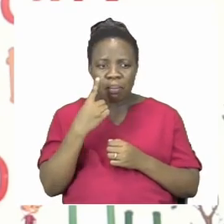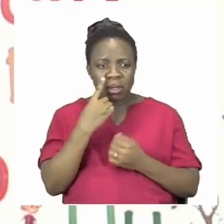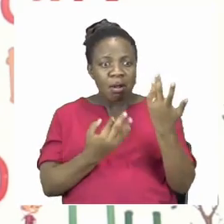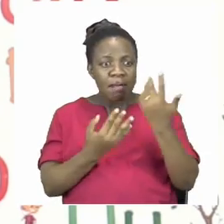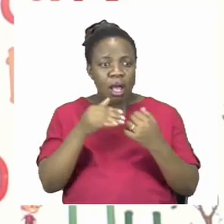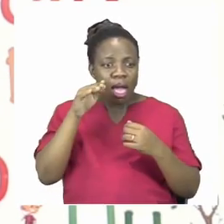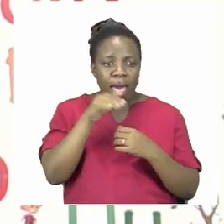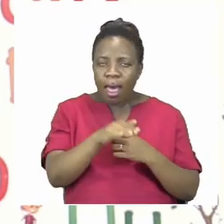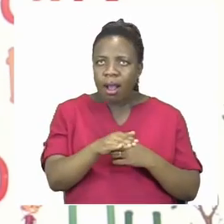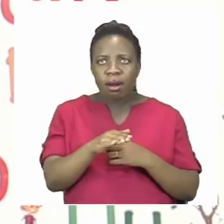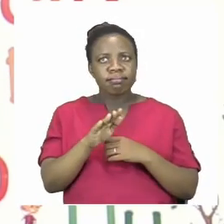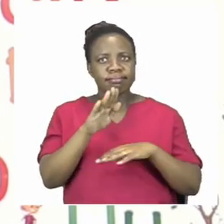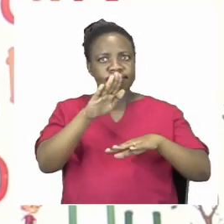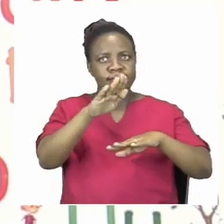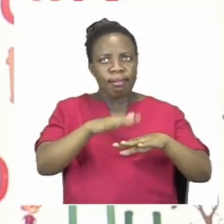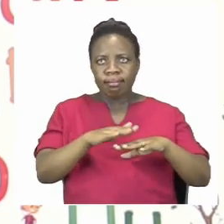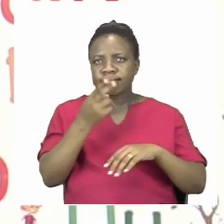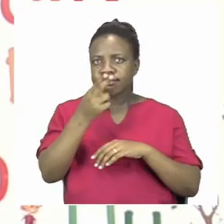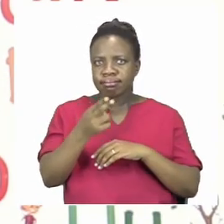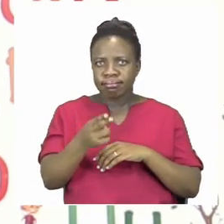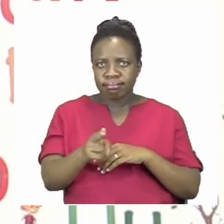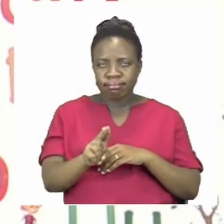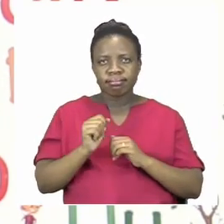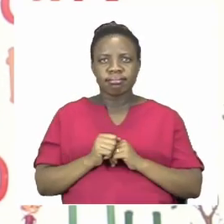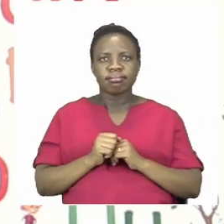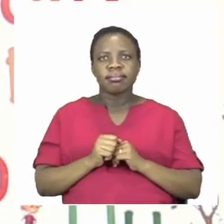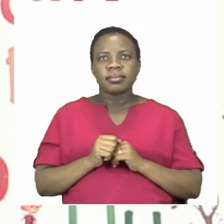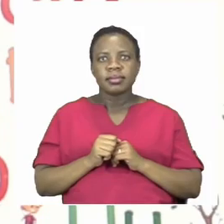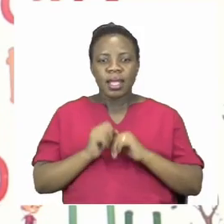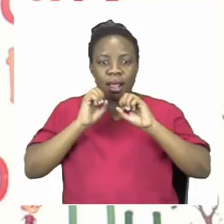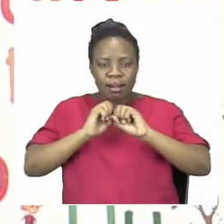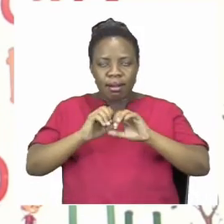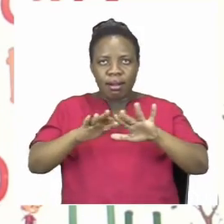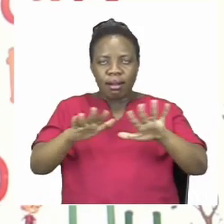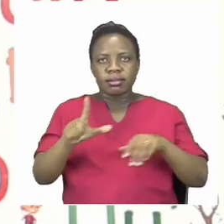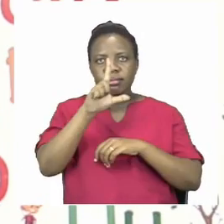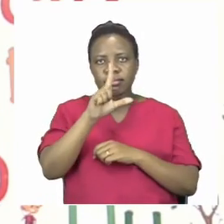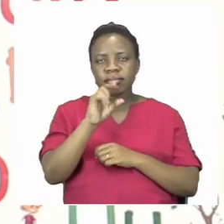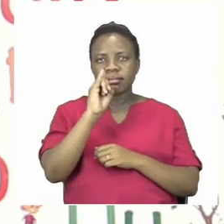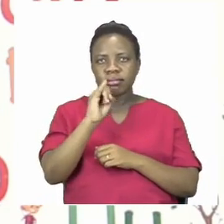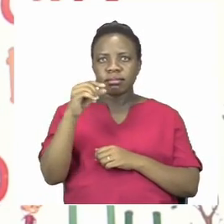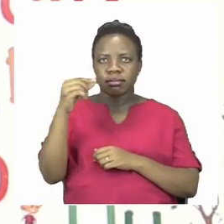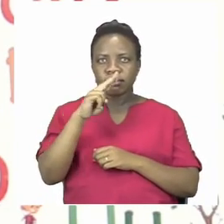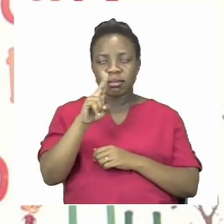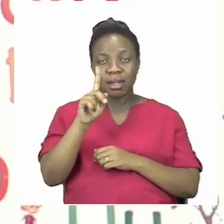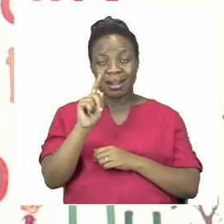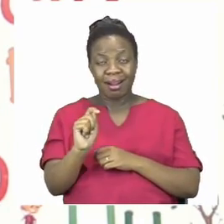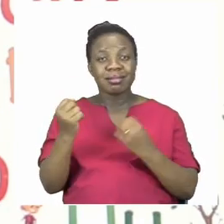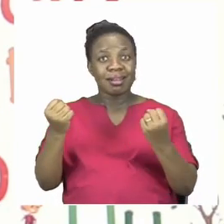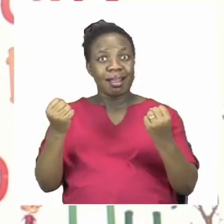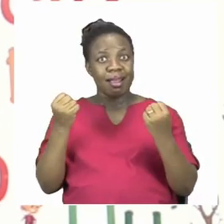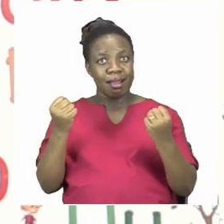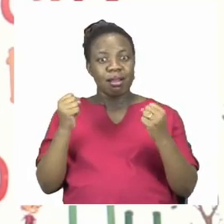The last one we're going to discuss is the light energy. Now, the light energy is the one that helps us see. So,